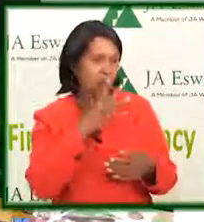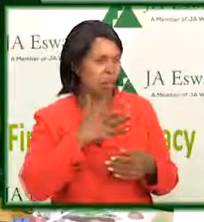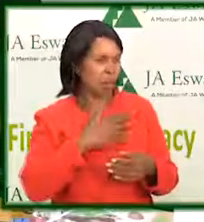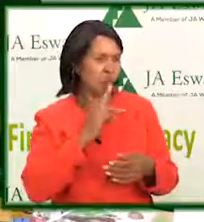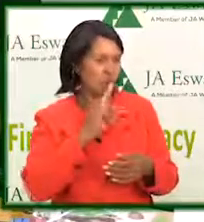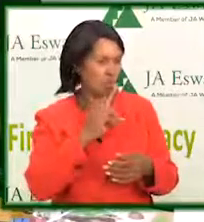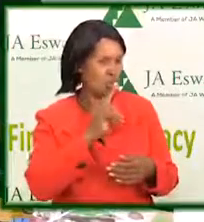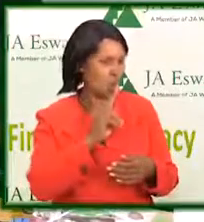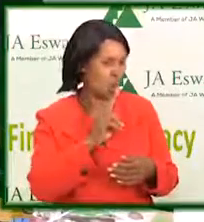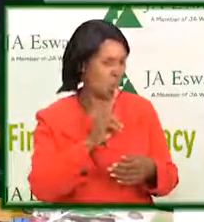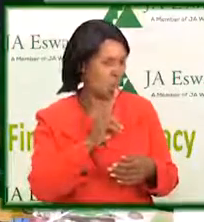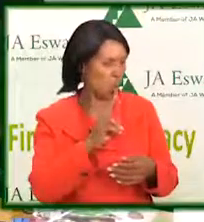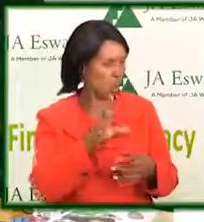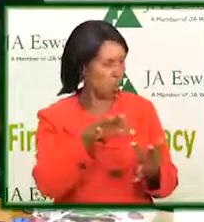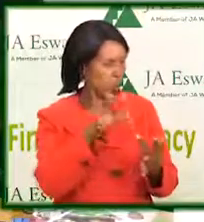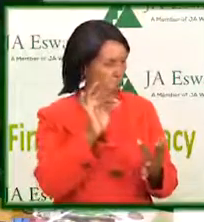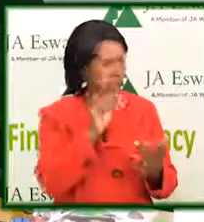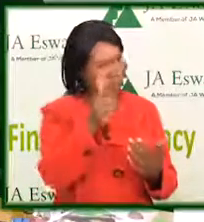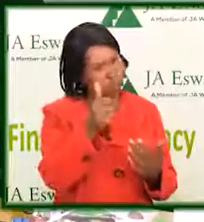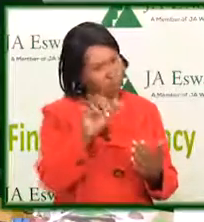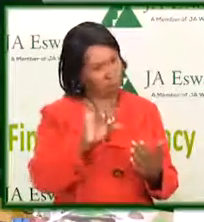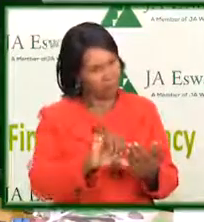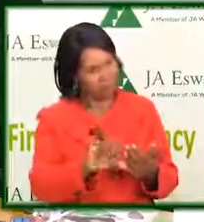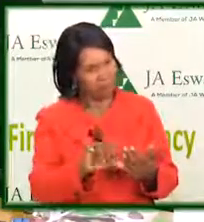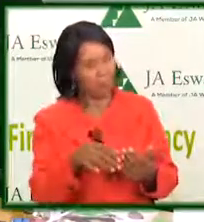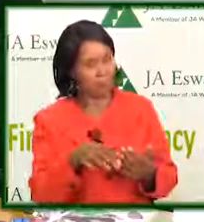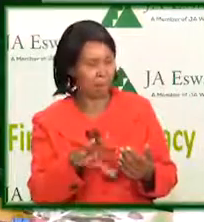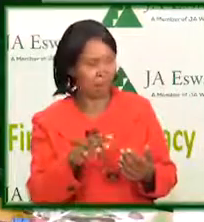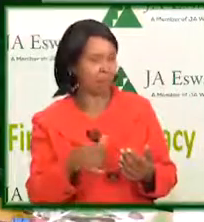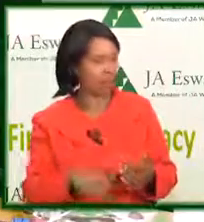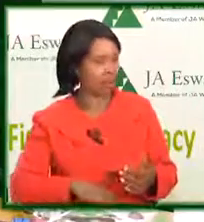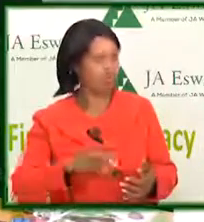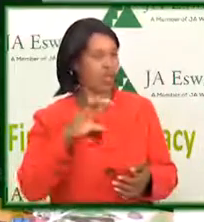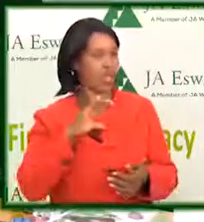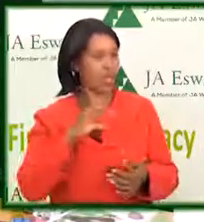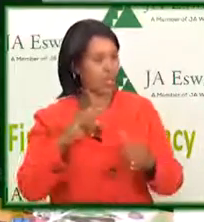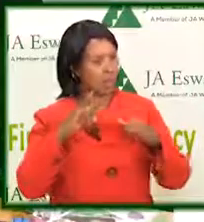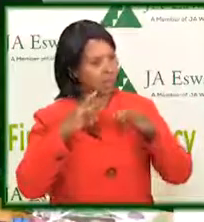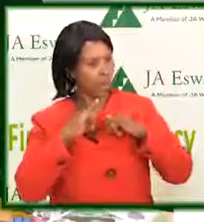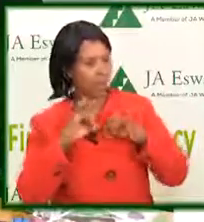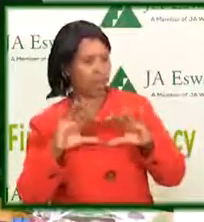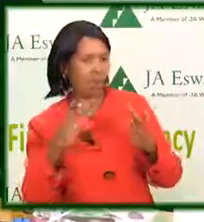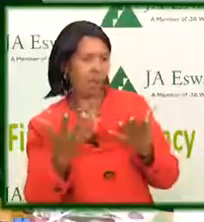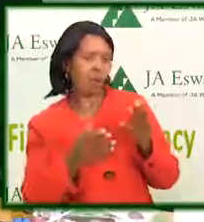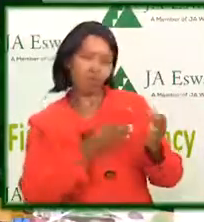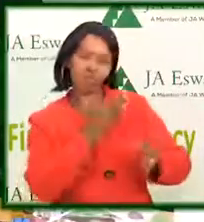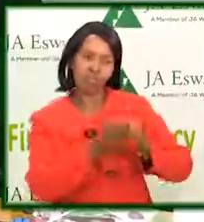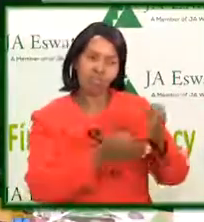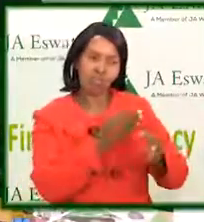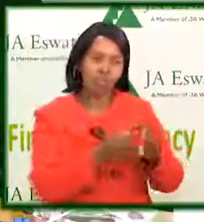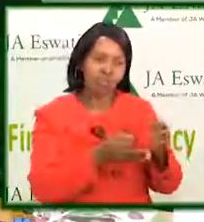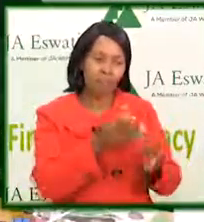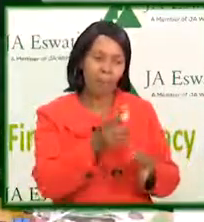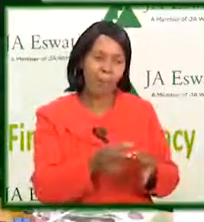choice. So you must be observant of this and have a strategic way of how you're going to now convince the customer